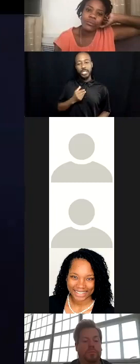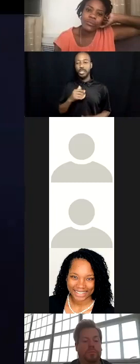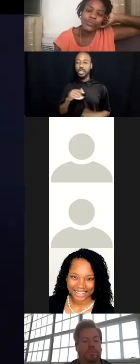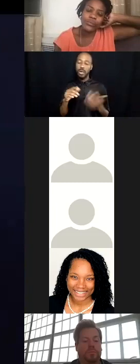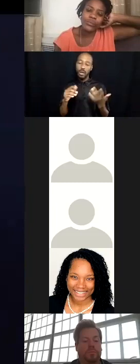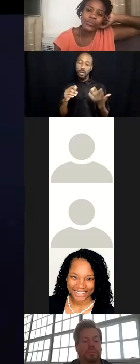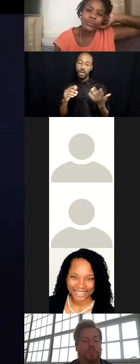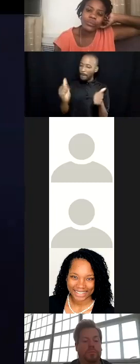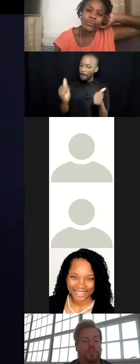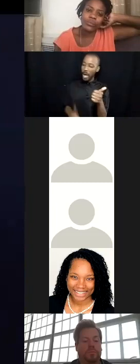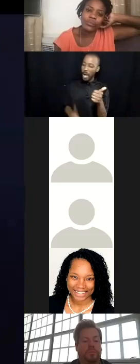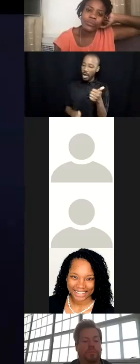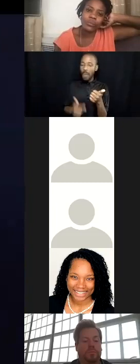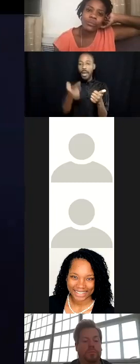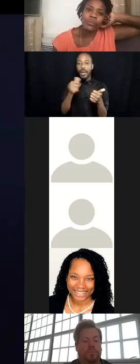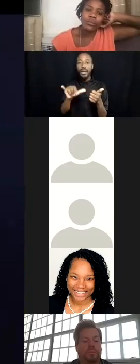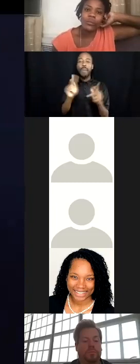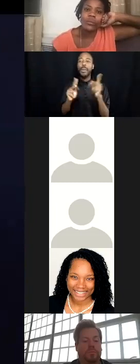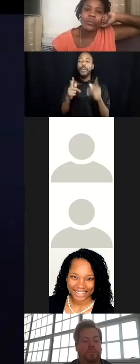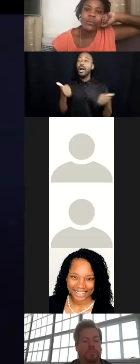over trans people. And I feel like